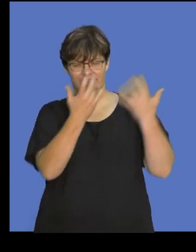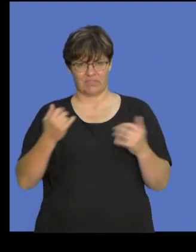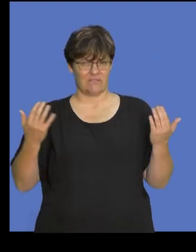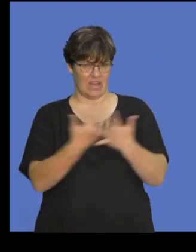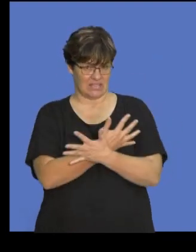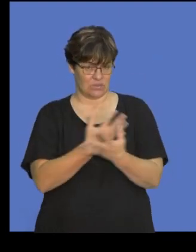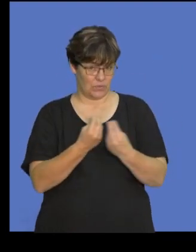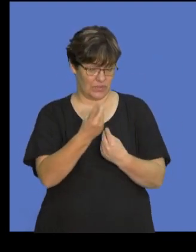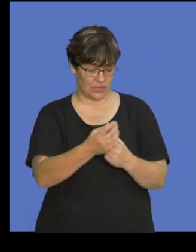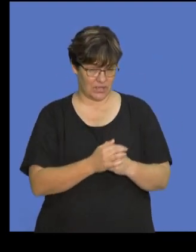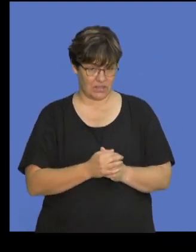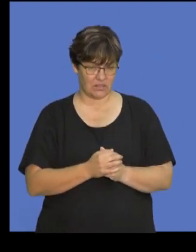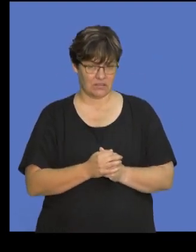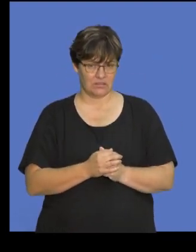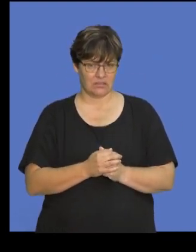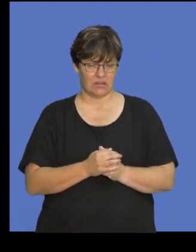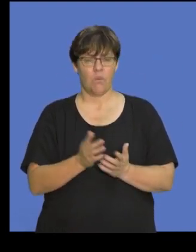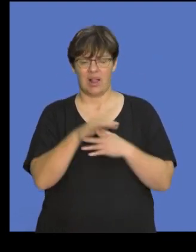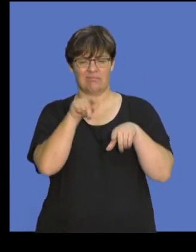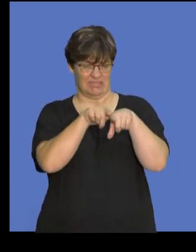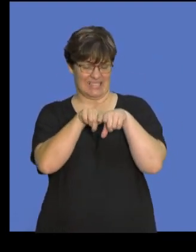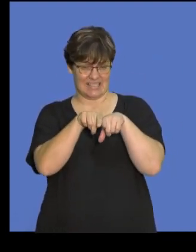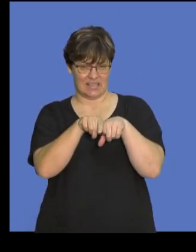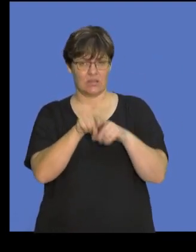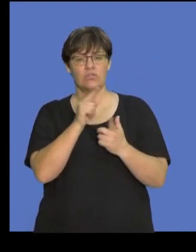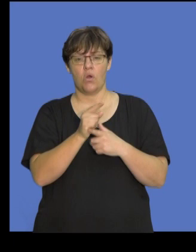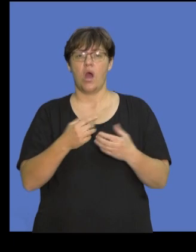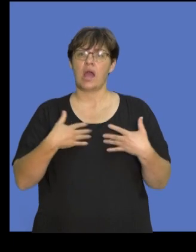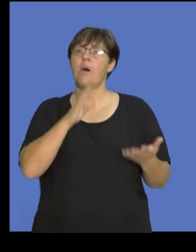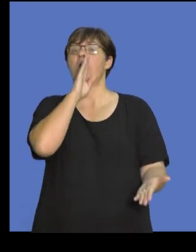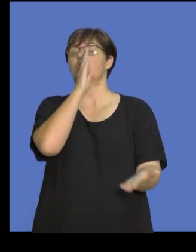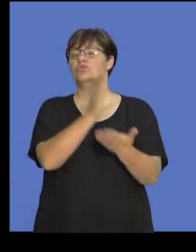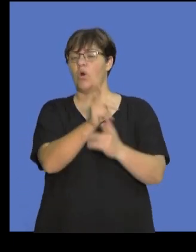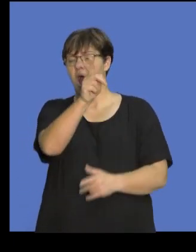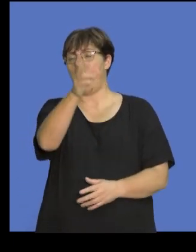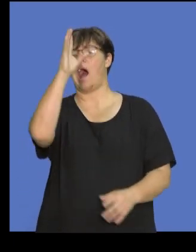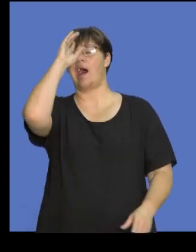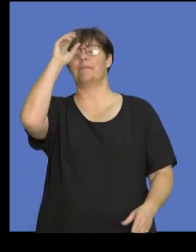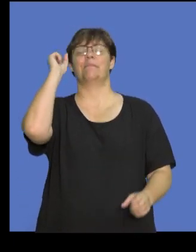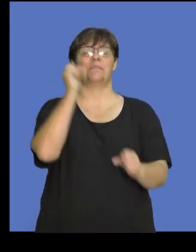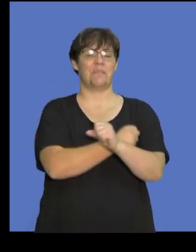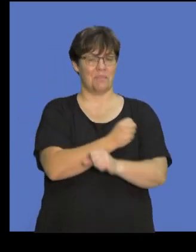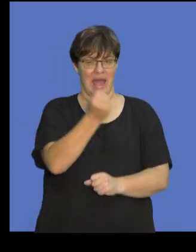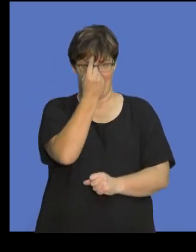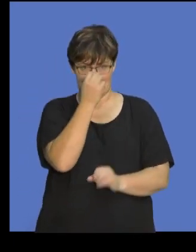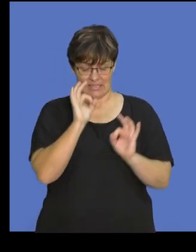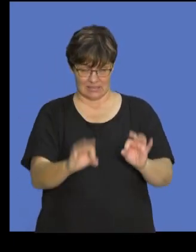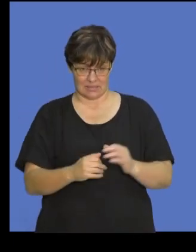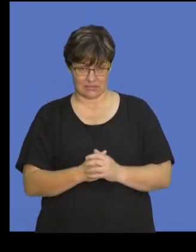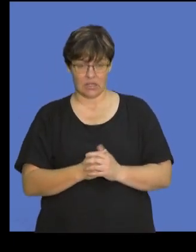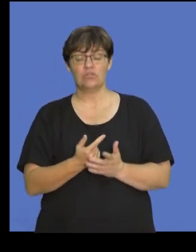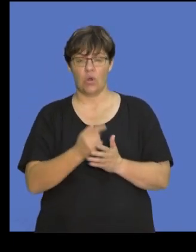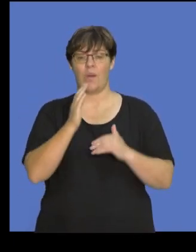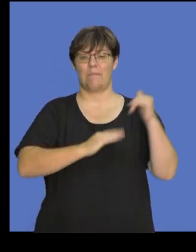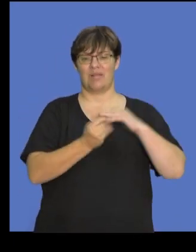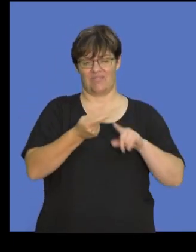I'd like to do a quick calculation with you, and I'll do a little experiment so that we can make sure that we've got